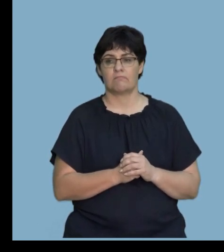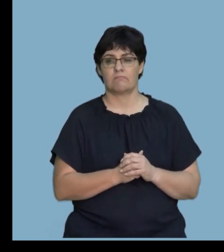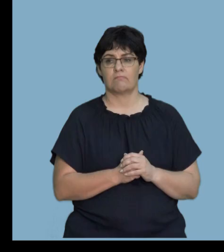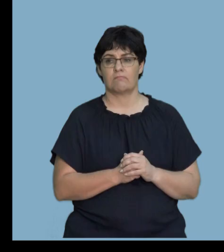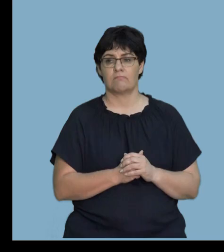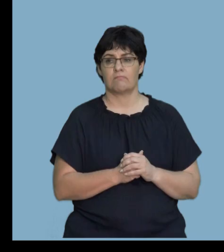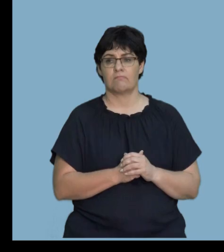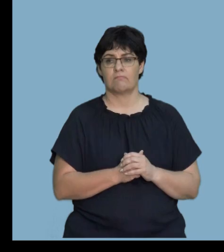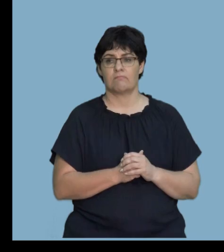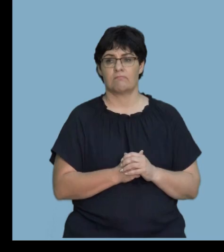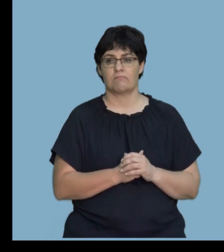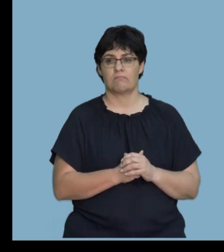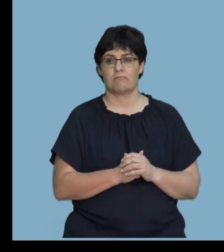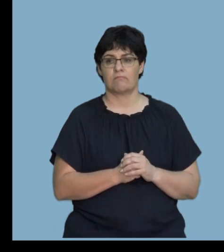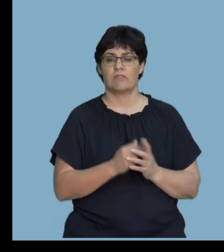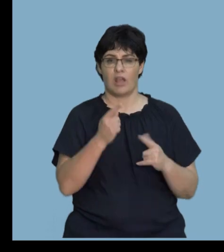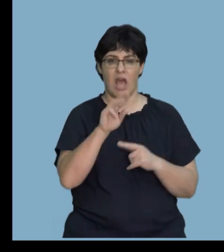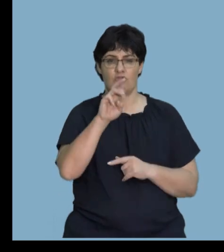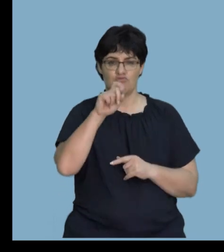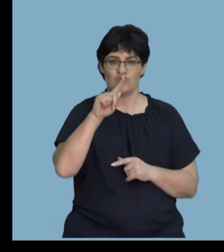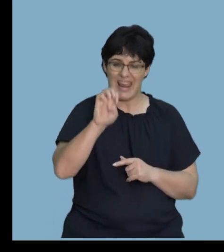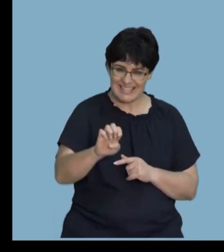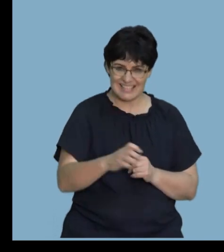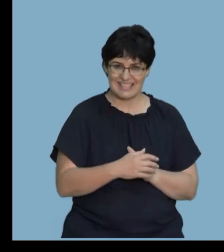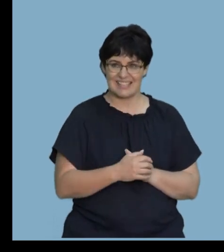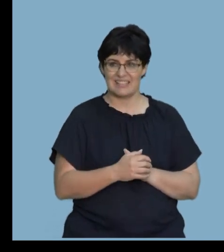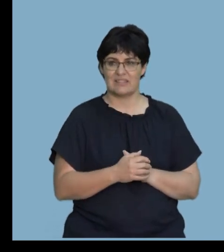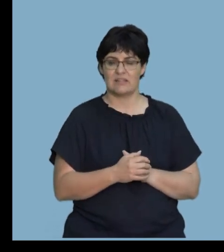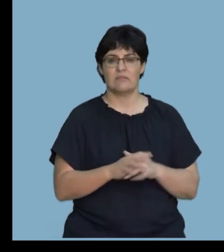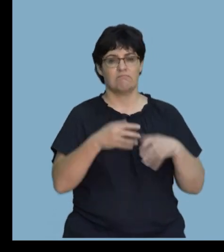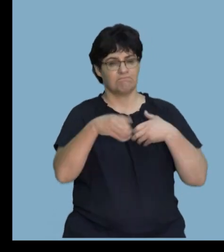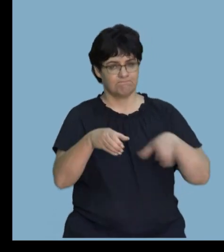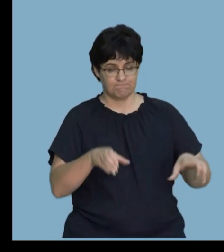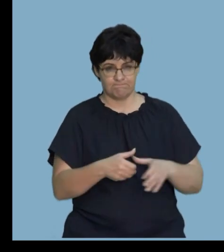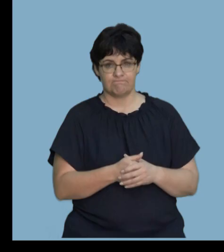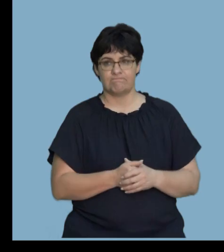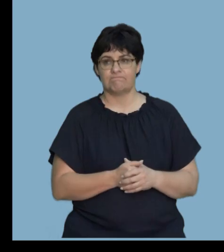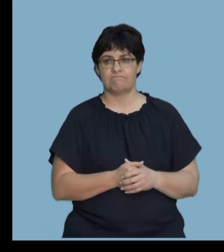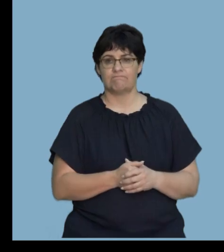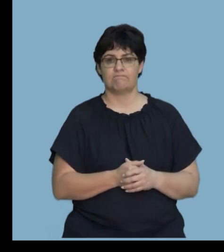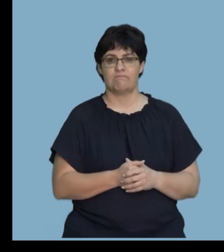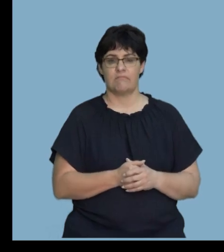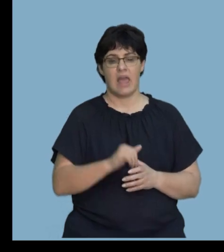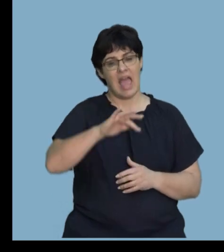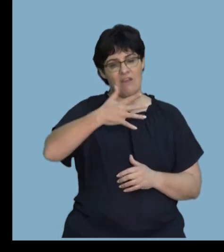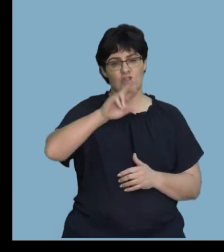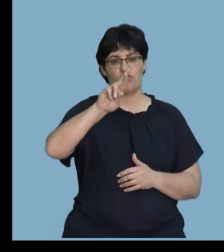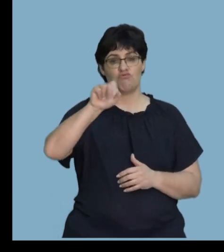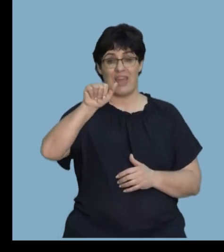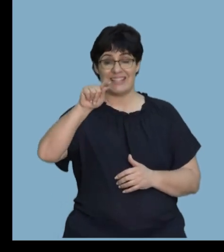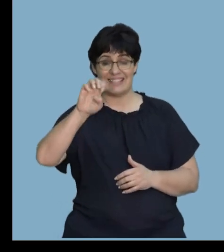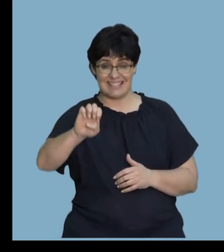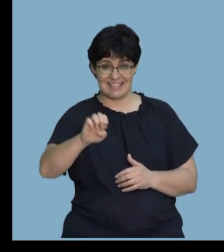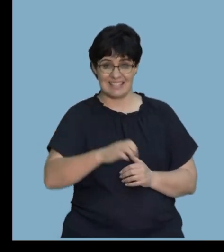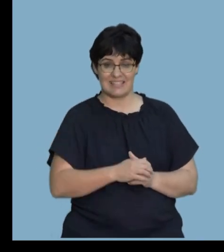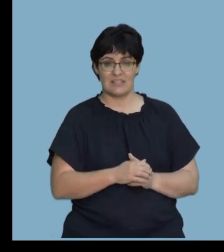It's supposed to be average rate of reaction, okay? I'll break it down. Average rate, okay,